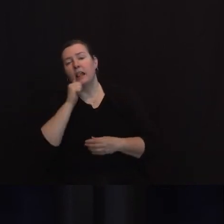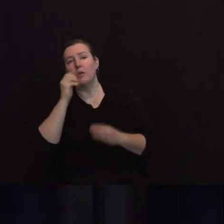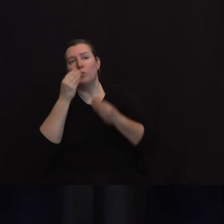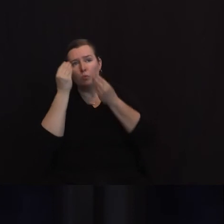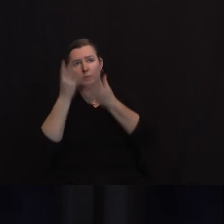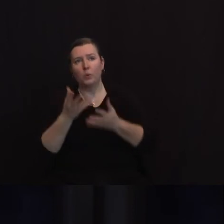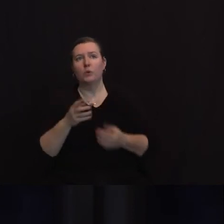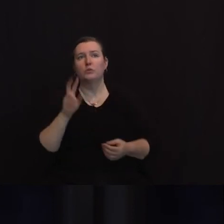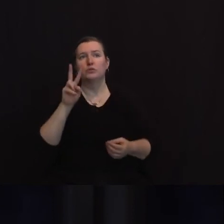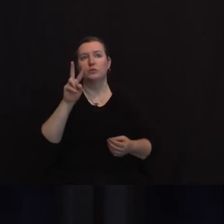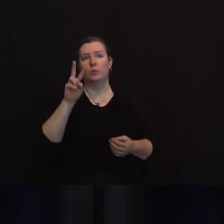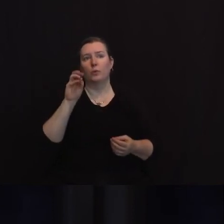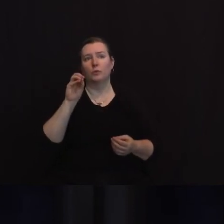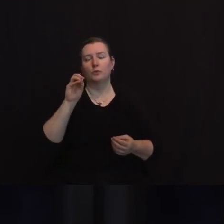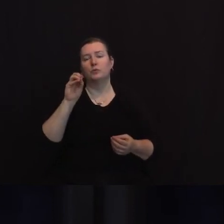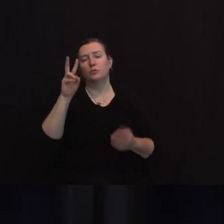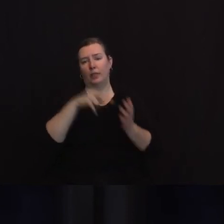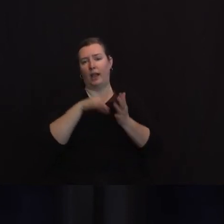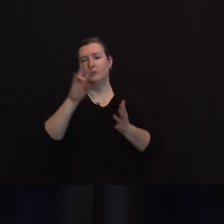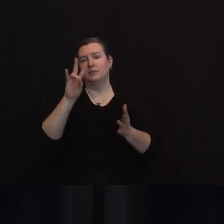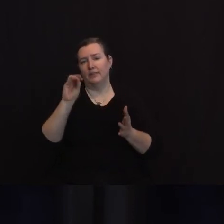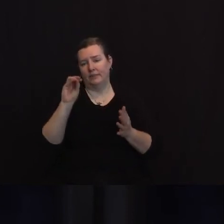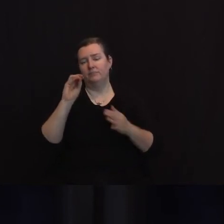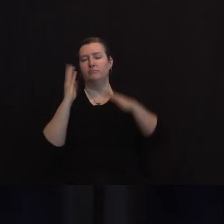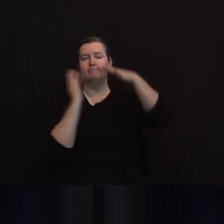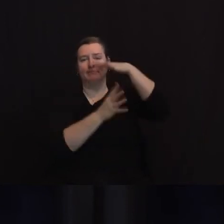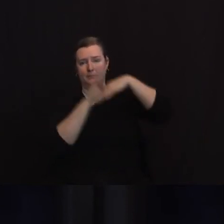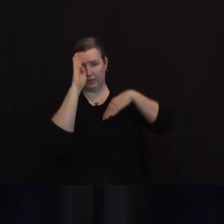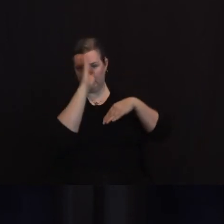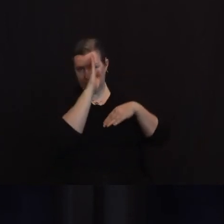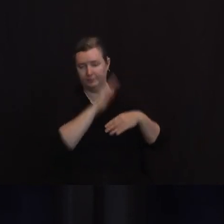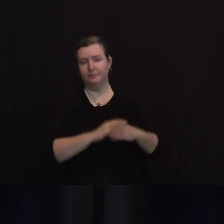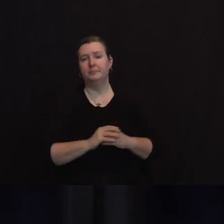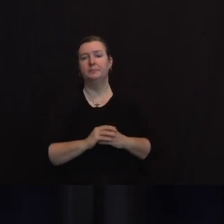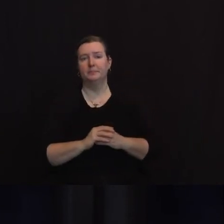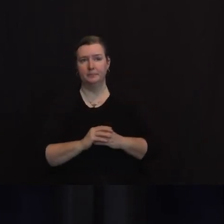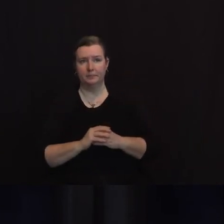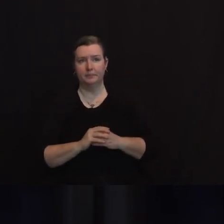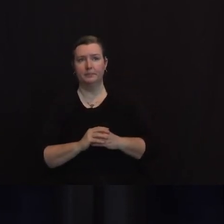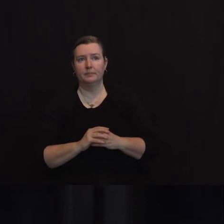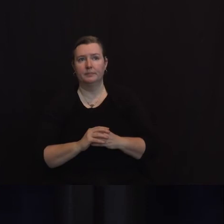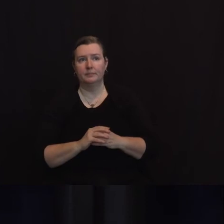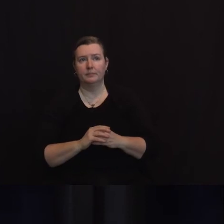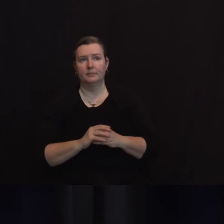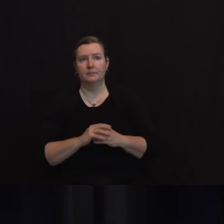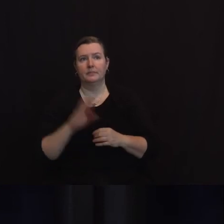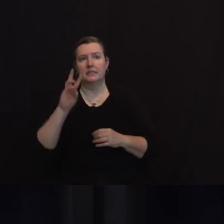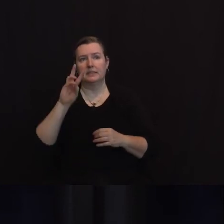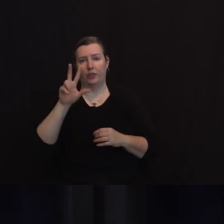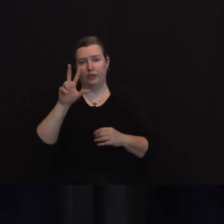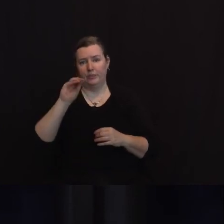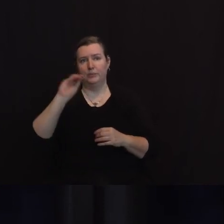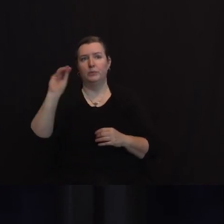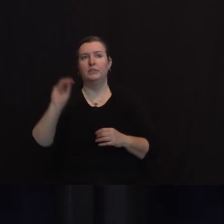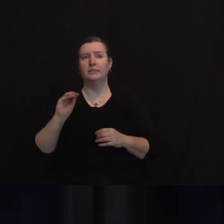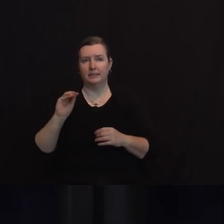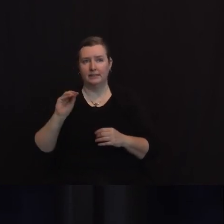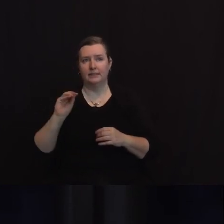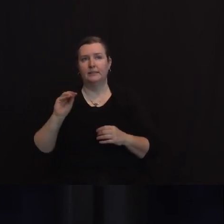with 435 individuals in critical care, and 63% of those critical care patients on